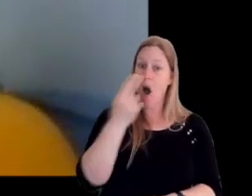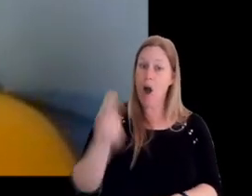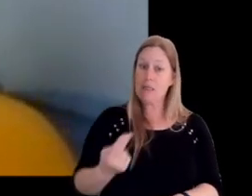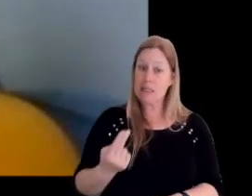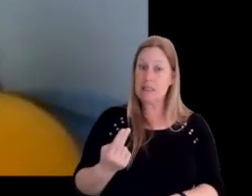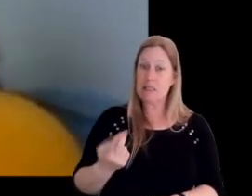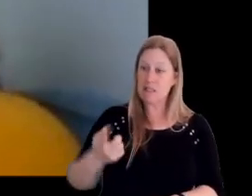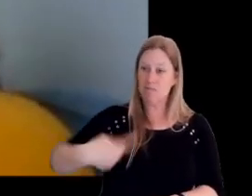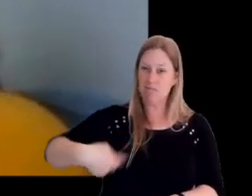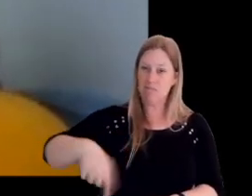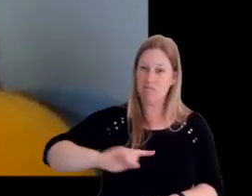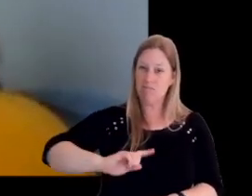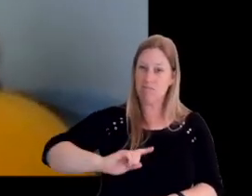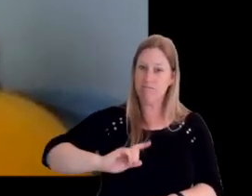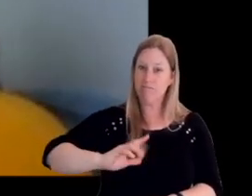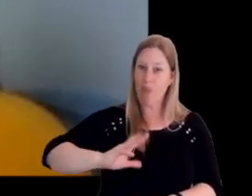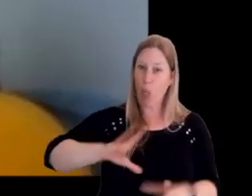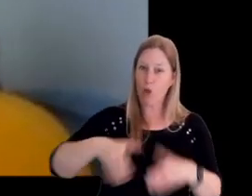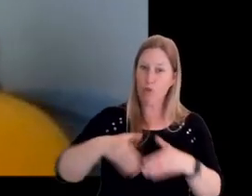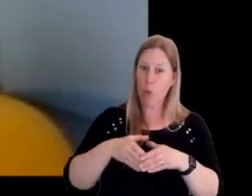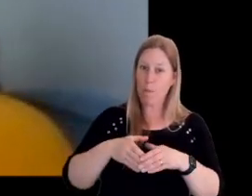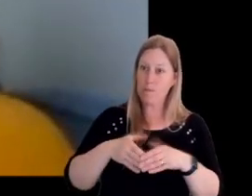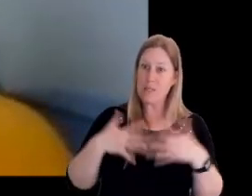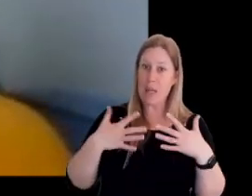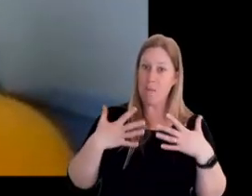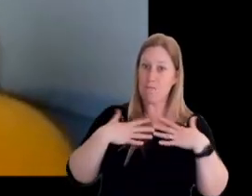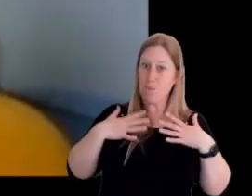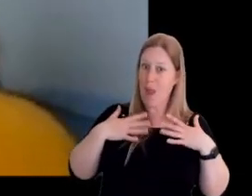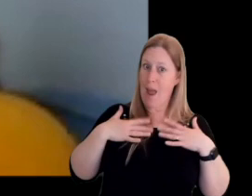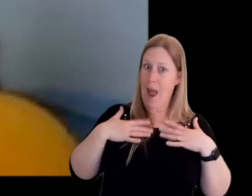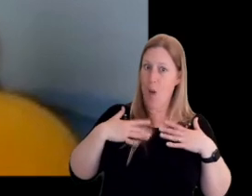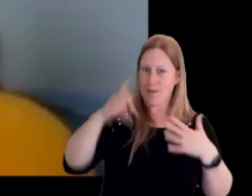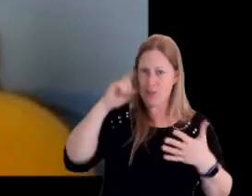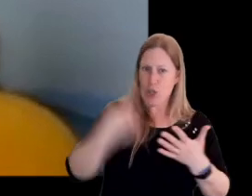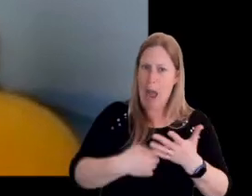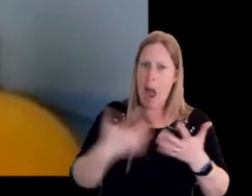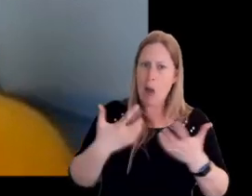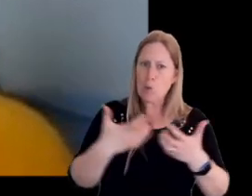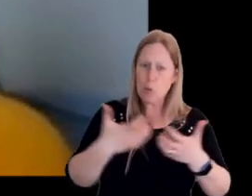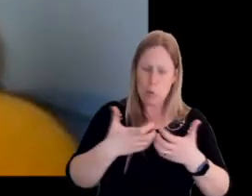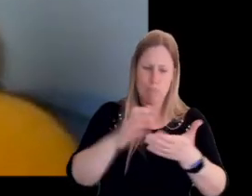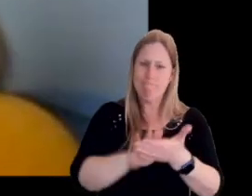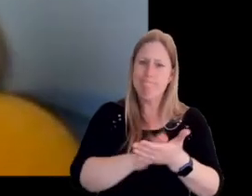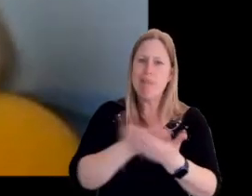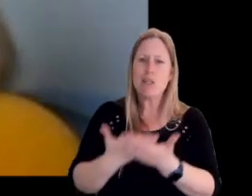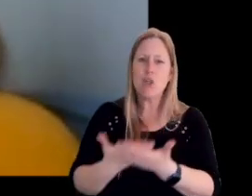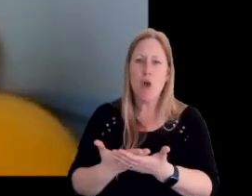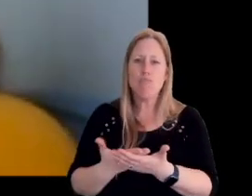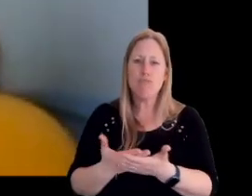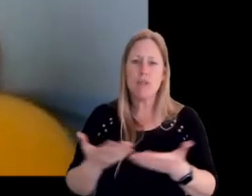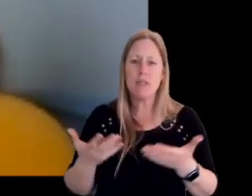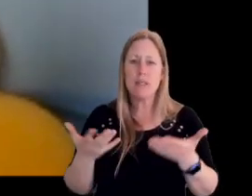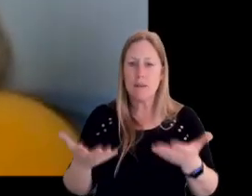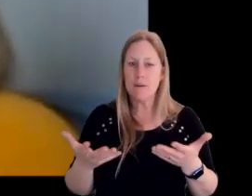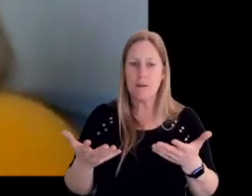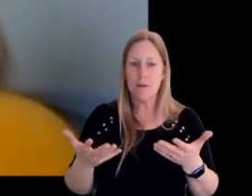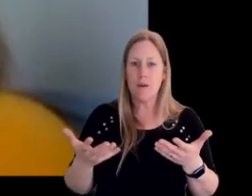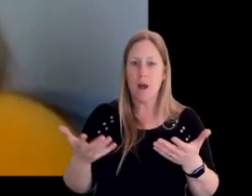other artists in the group, is it's up to us how we interpret that. You know, it's not about, you